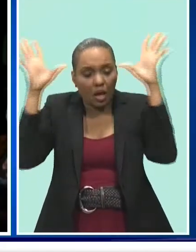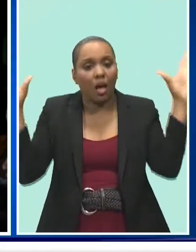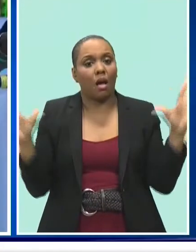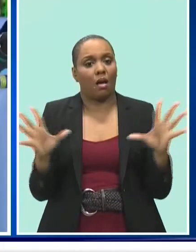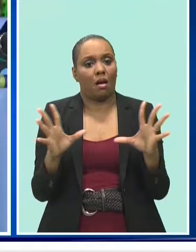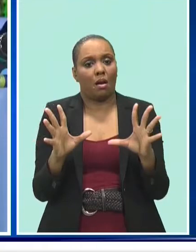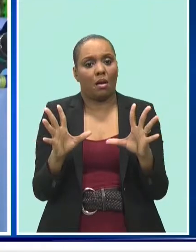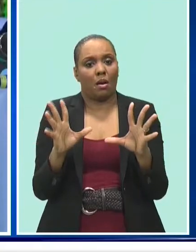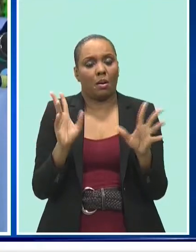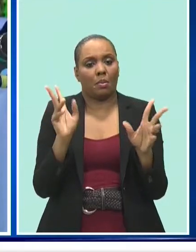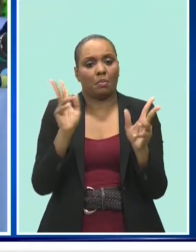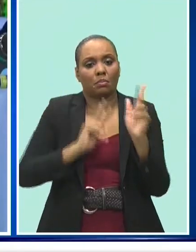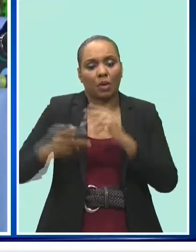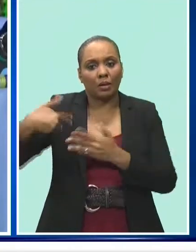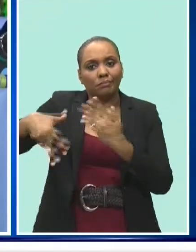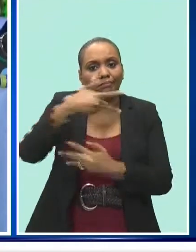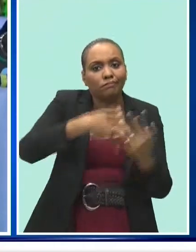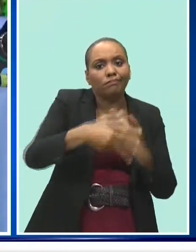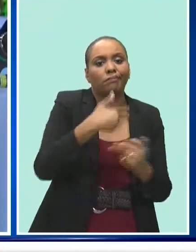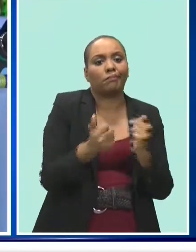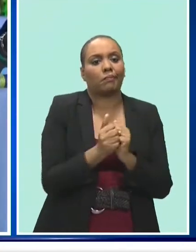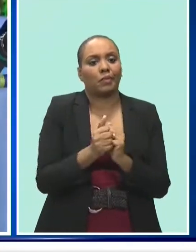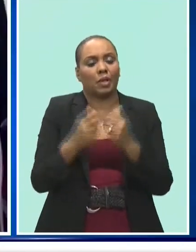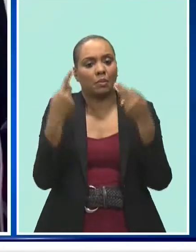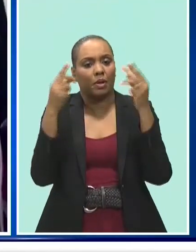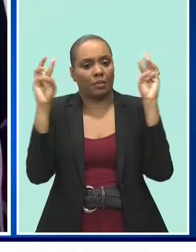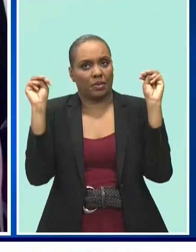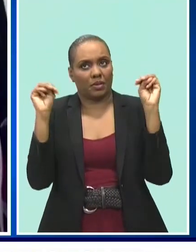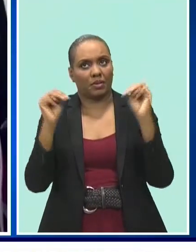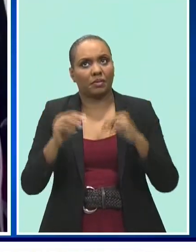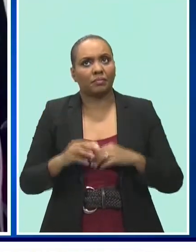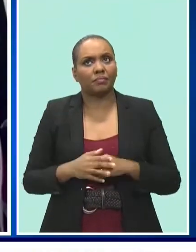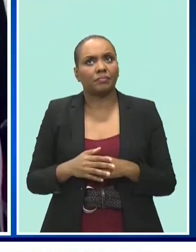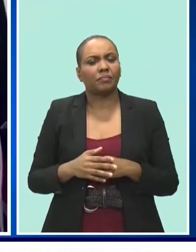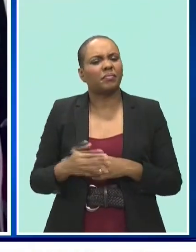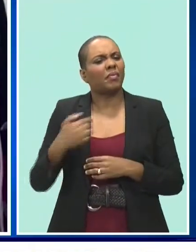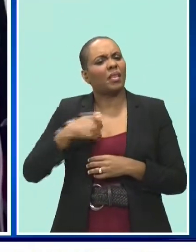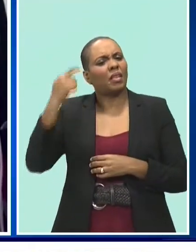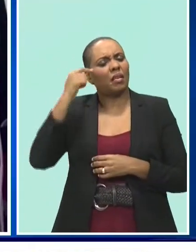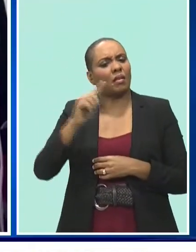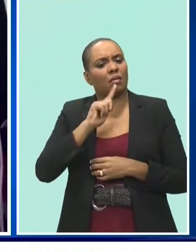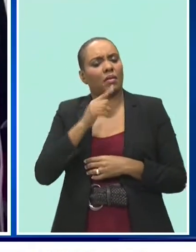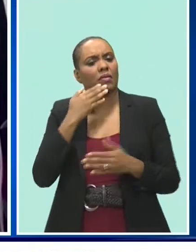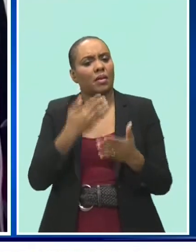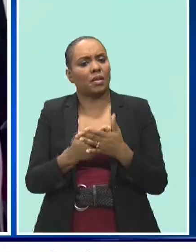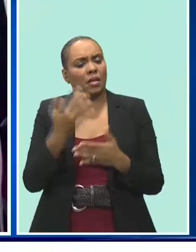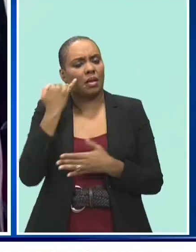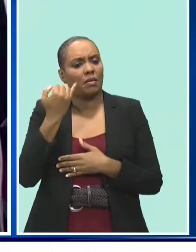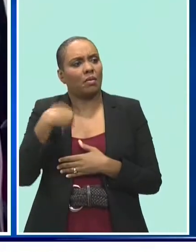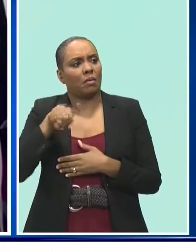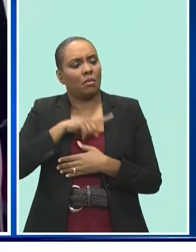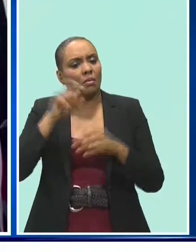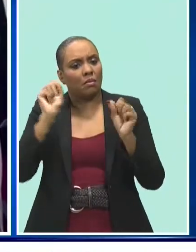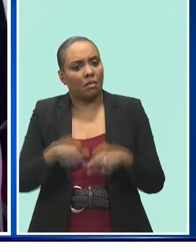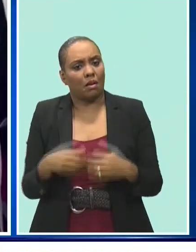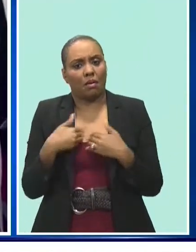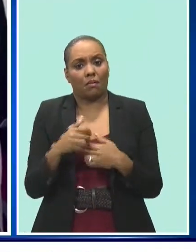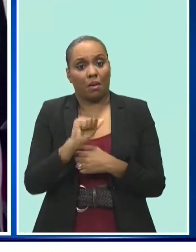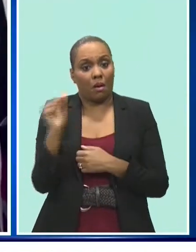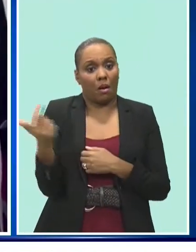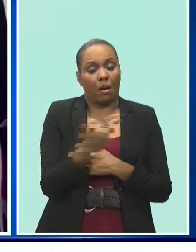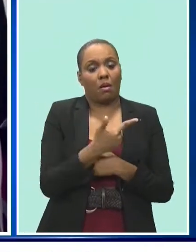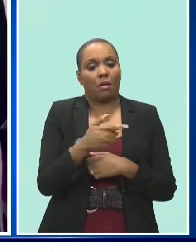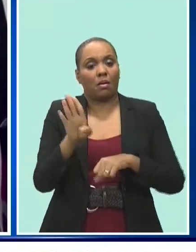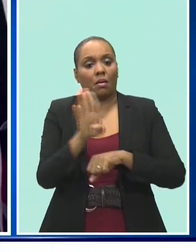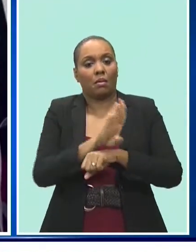public interacted with Prime Minister Mia Omor Motley. I think it would be great if we can have a platform where we can have all Barbadian